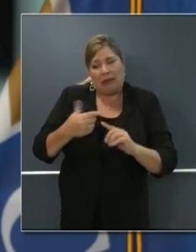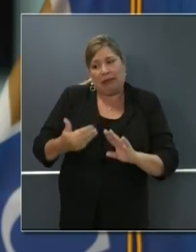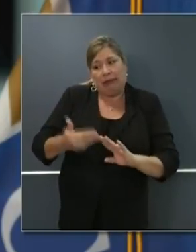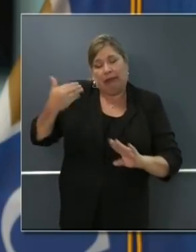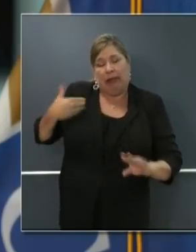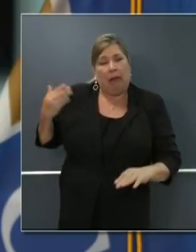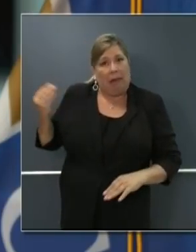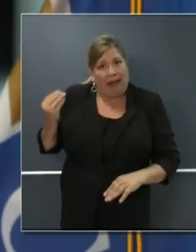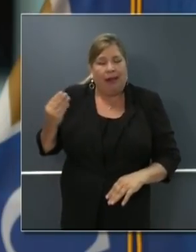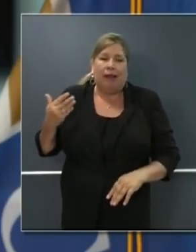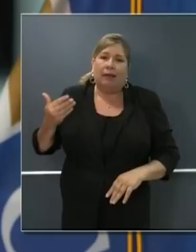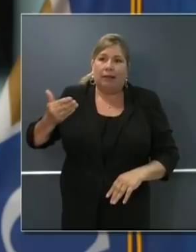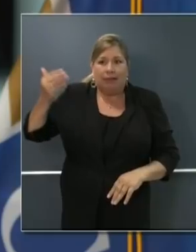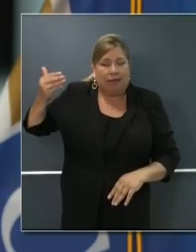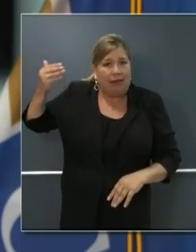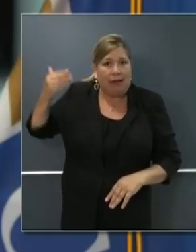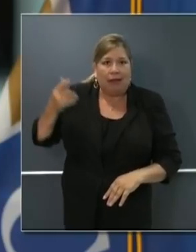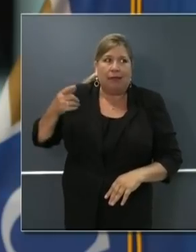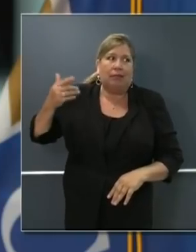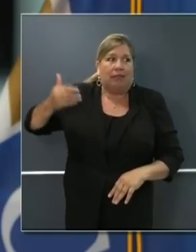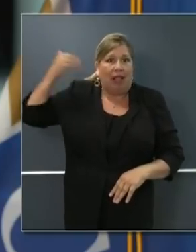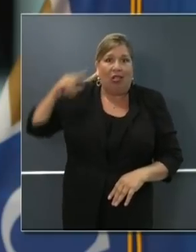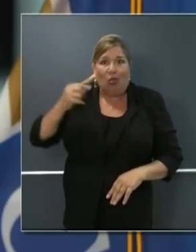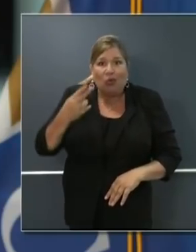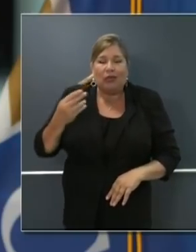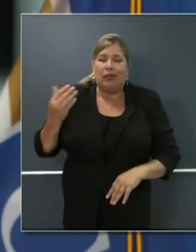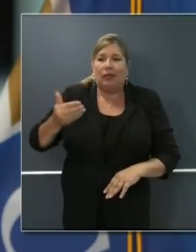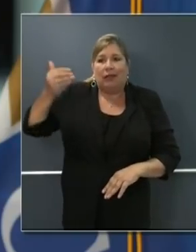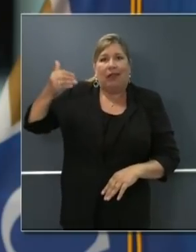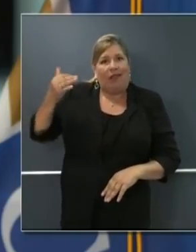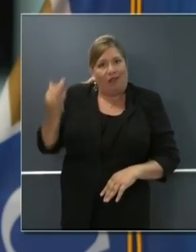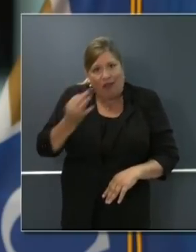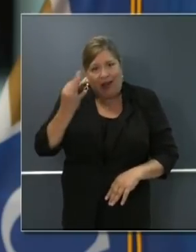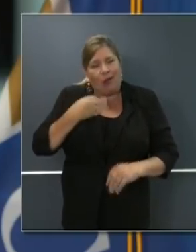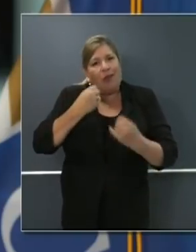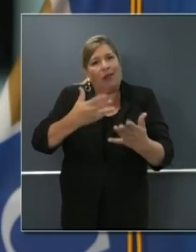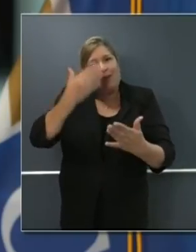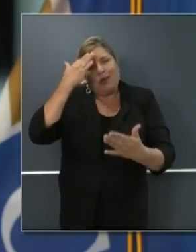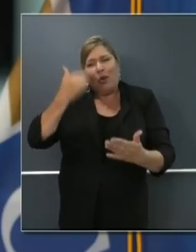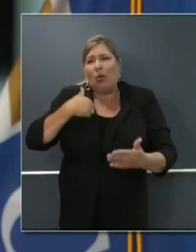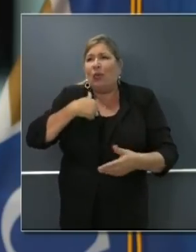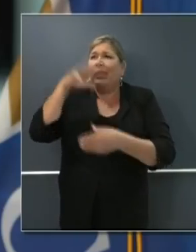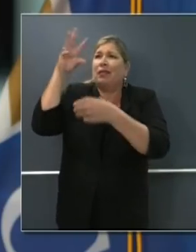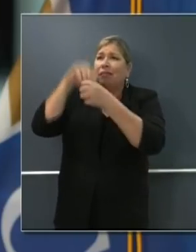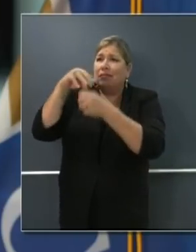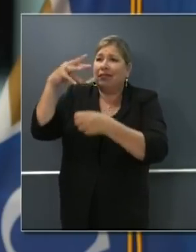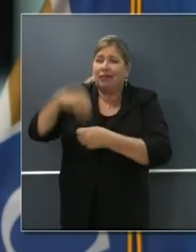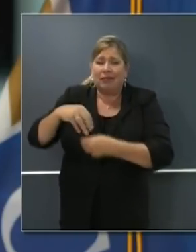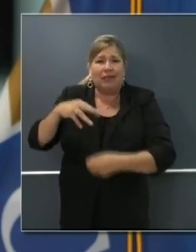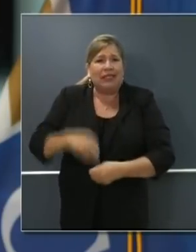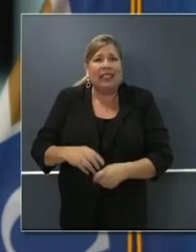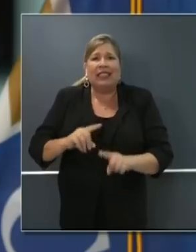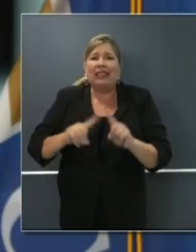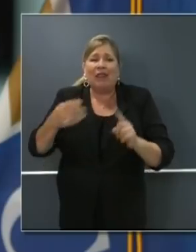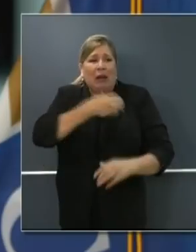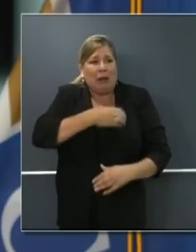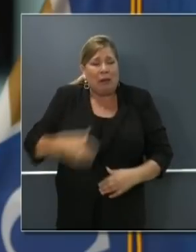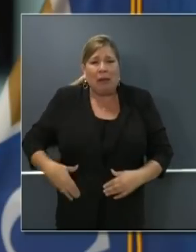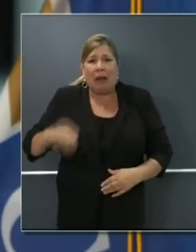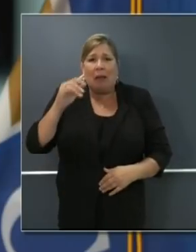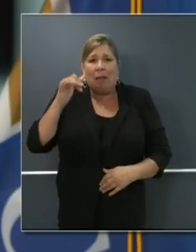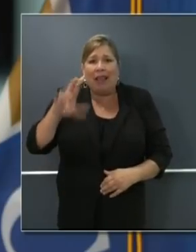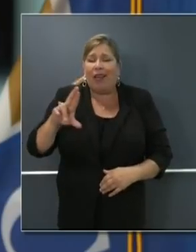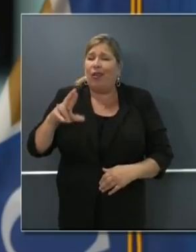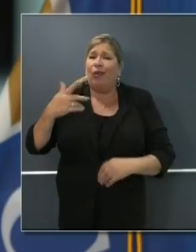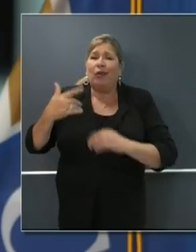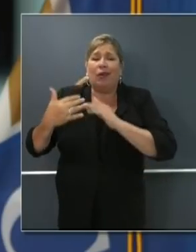last Thursday, Friday. So we've been very consistent, and we've been engaging in those conversations, CSAC, League of Cities, mayors up and down the coast, all across